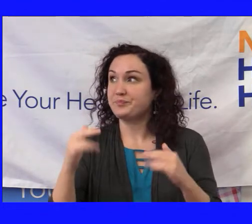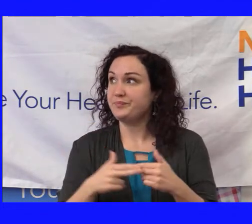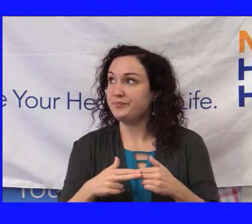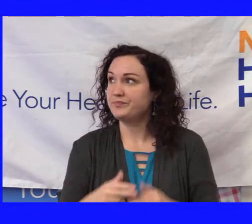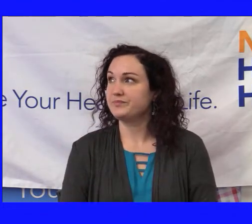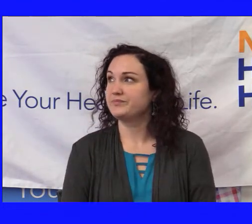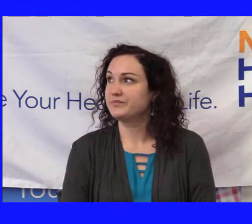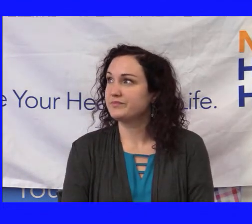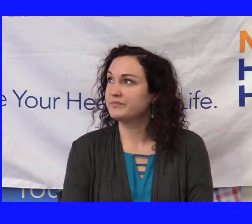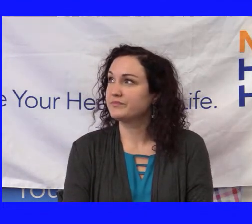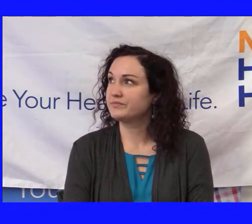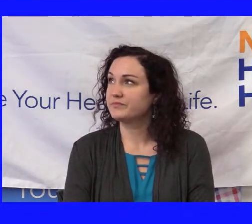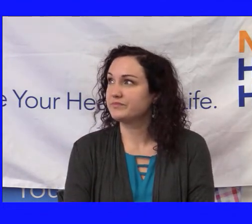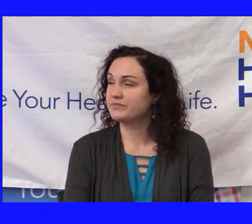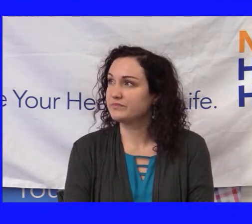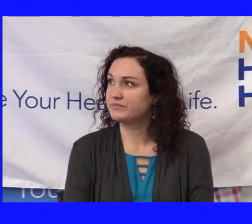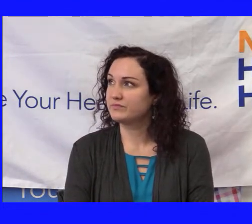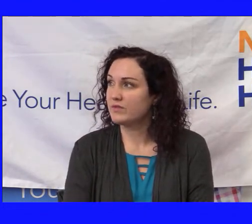please.